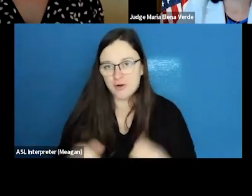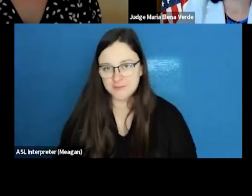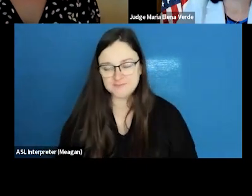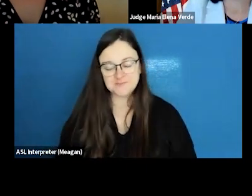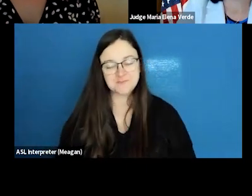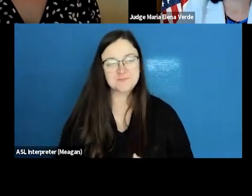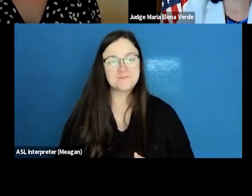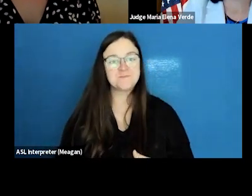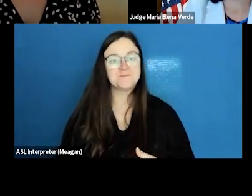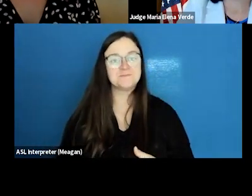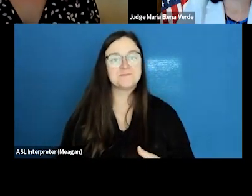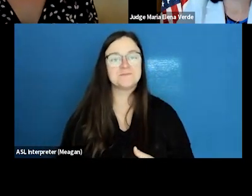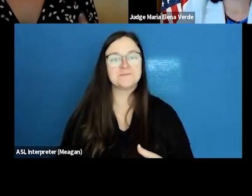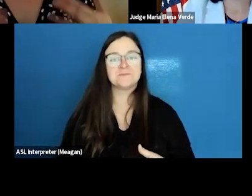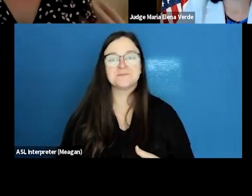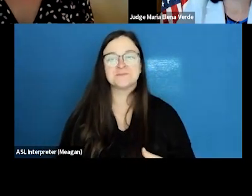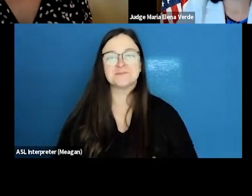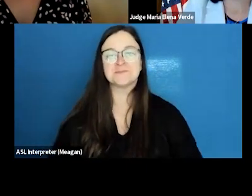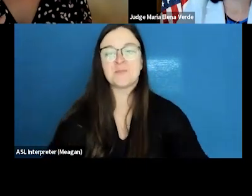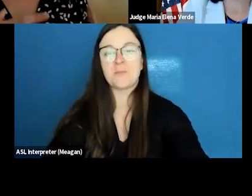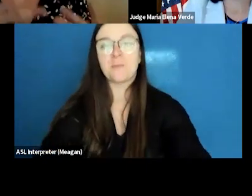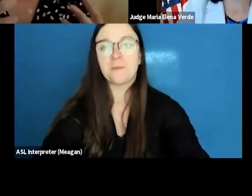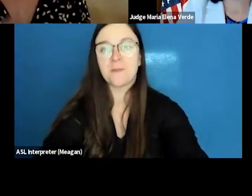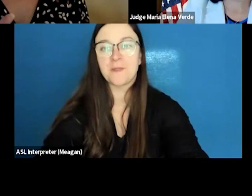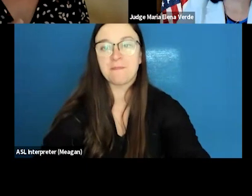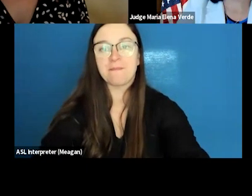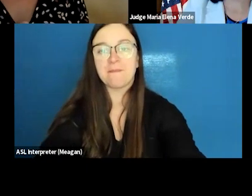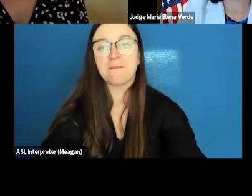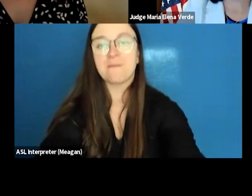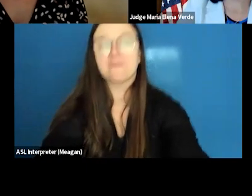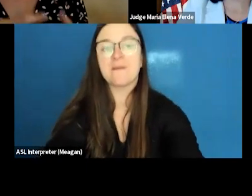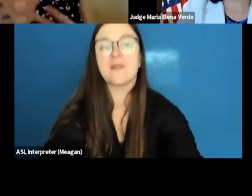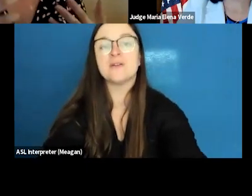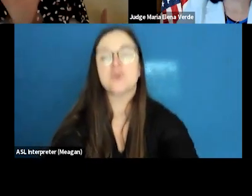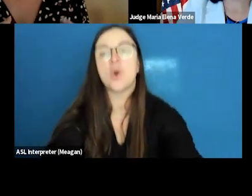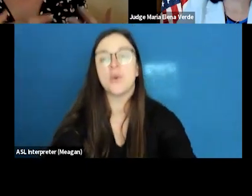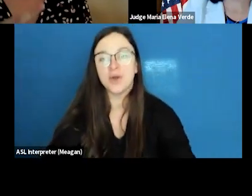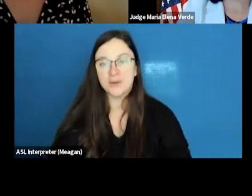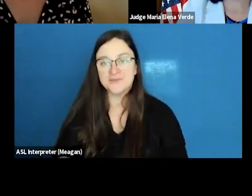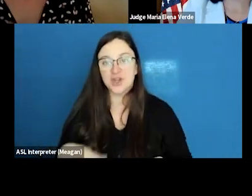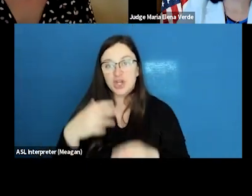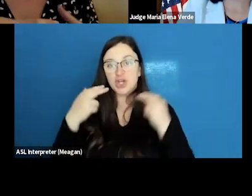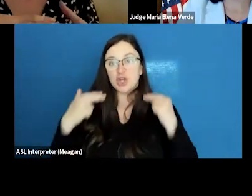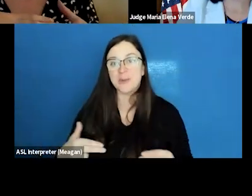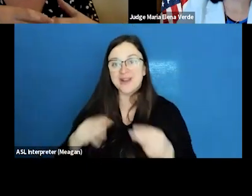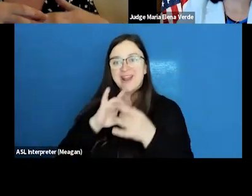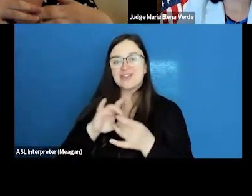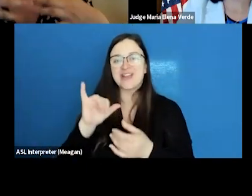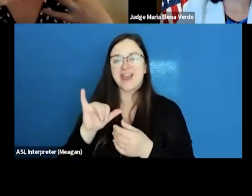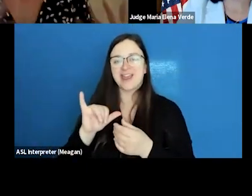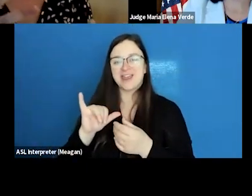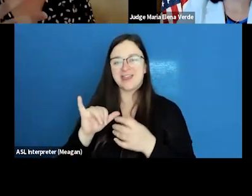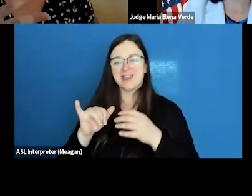So I like to call human connection the roots of recovery. And I like to think of recovery as